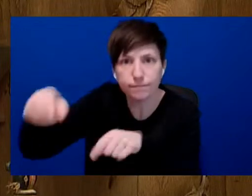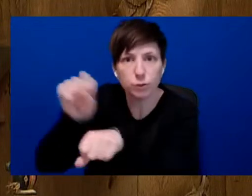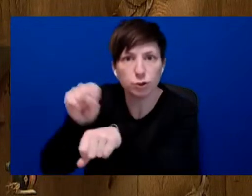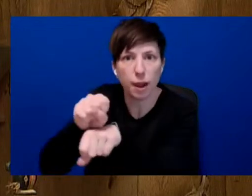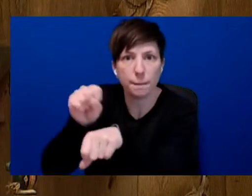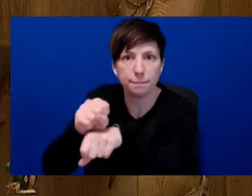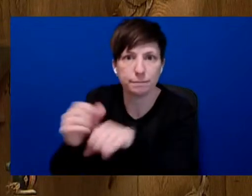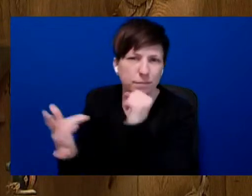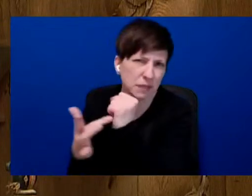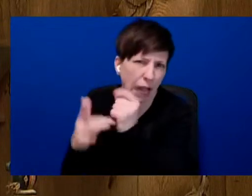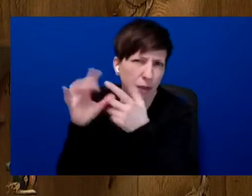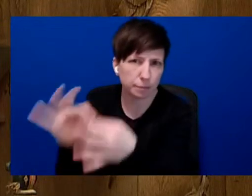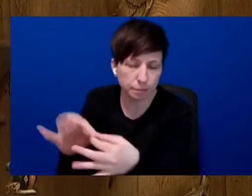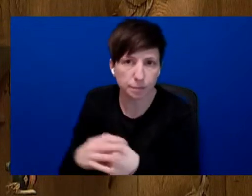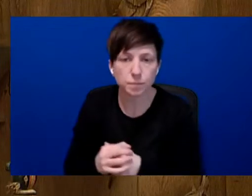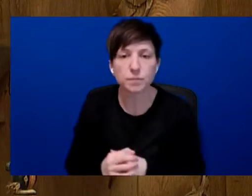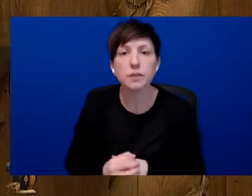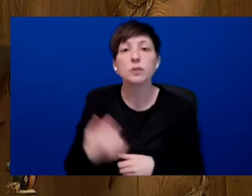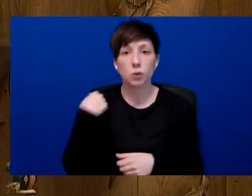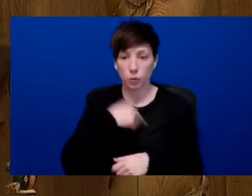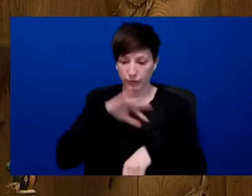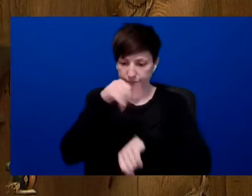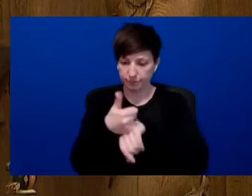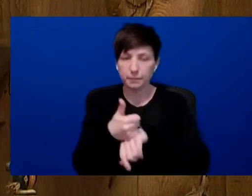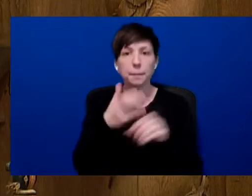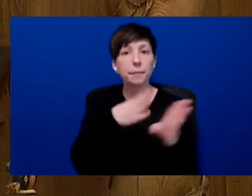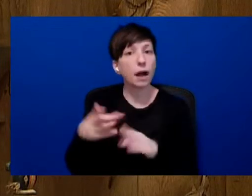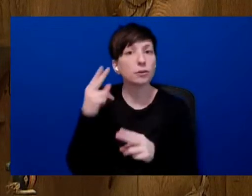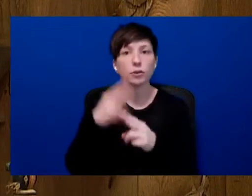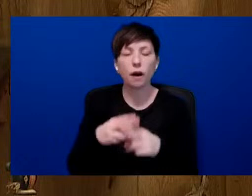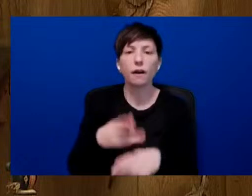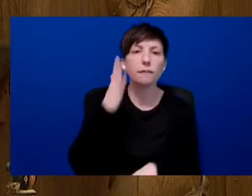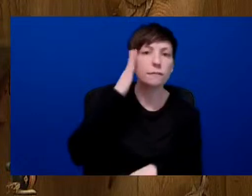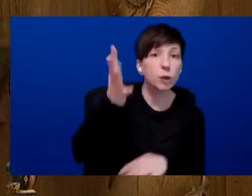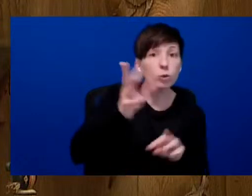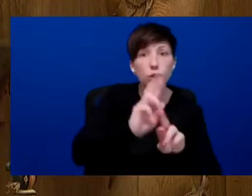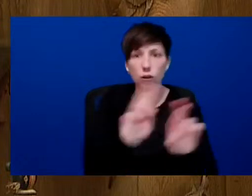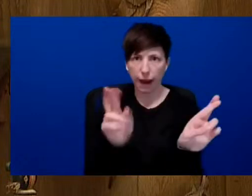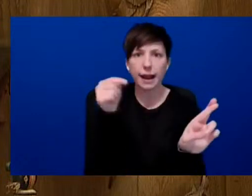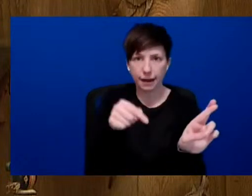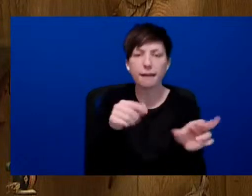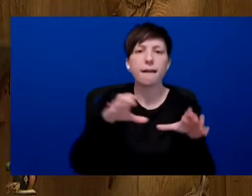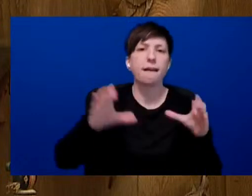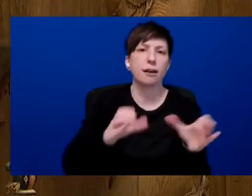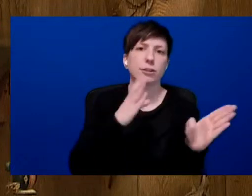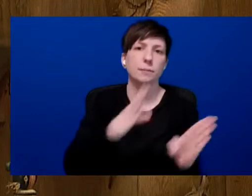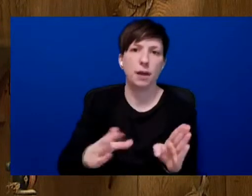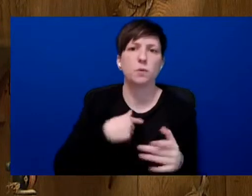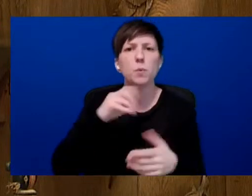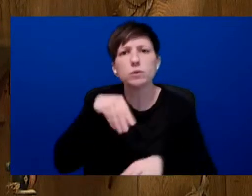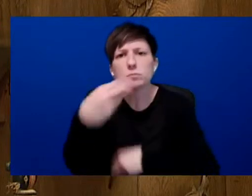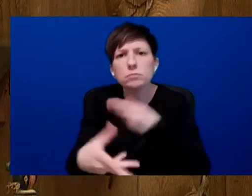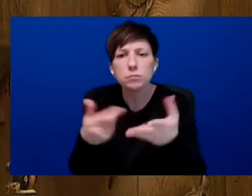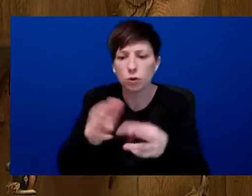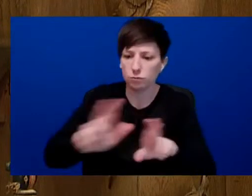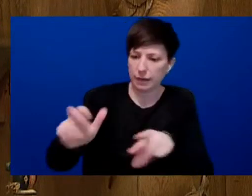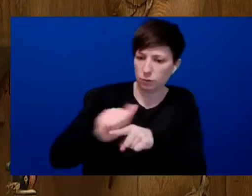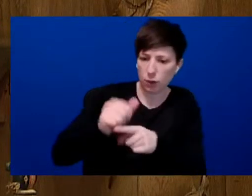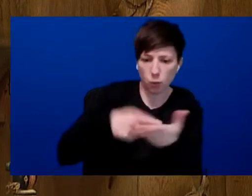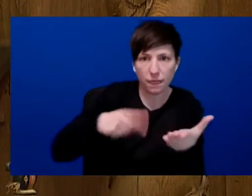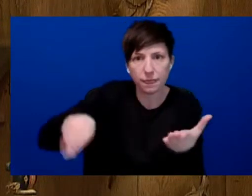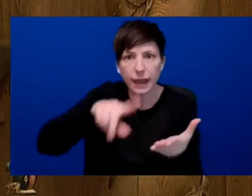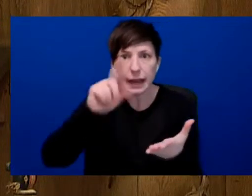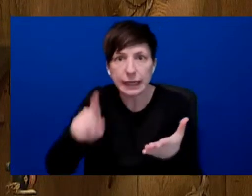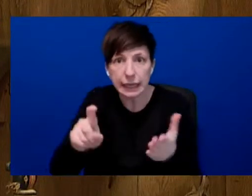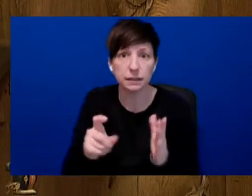Future Ready Action Plan to equip people for success in our changing economy and to close the skills gap